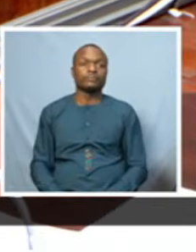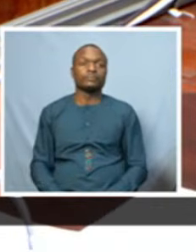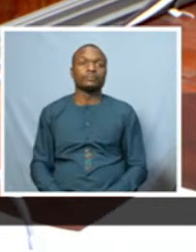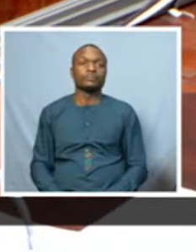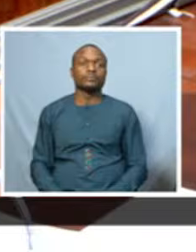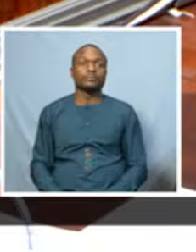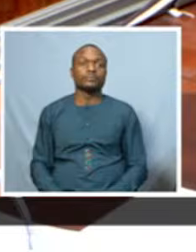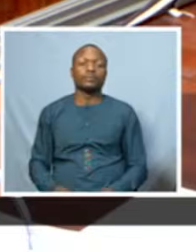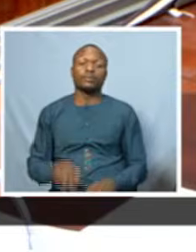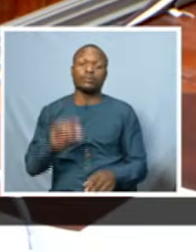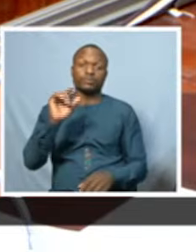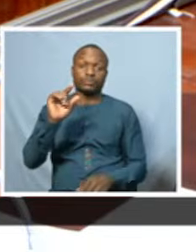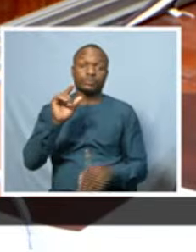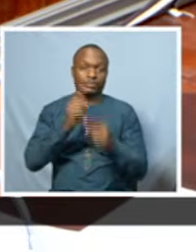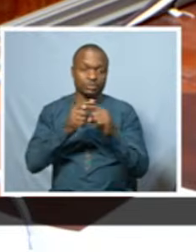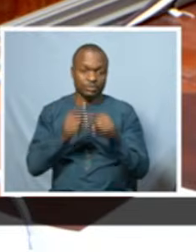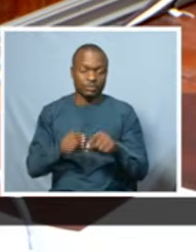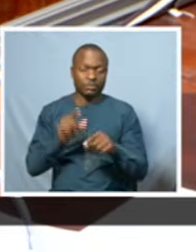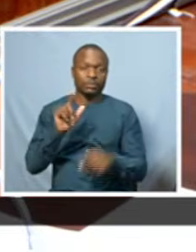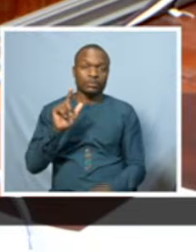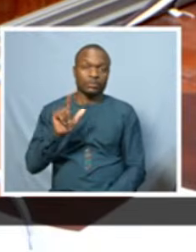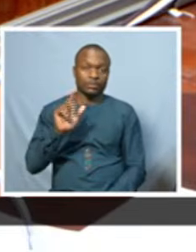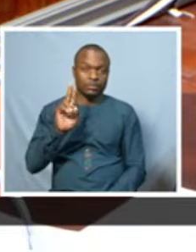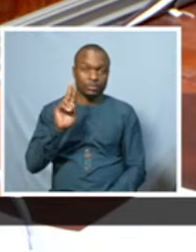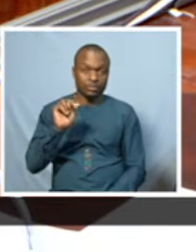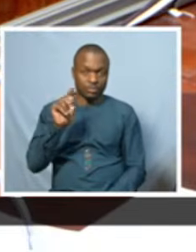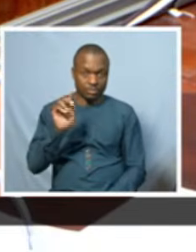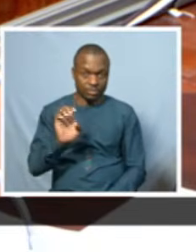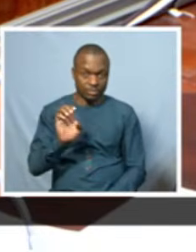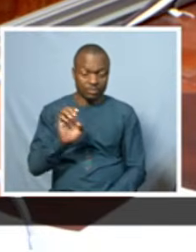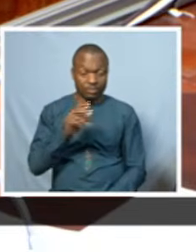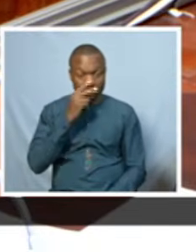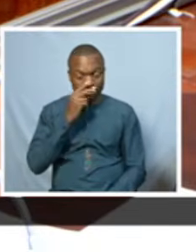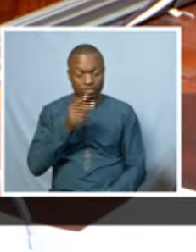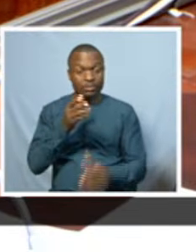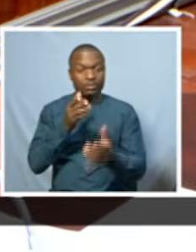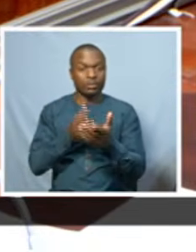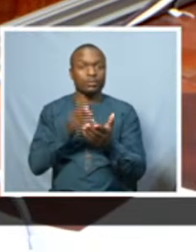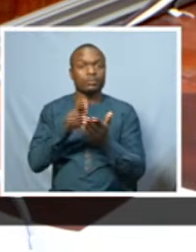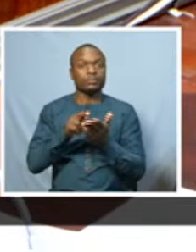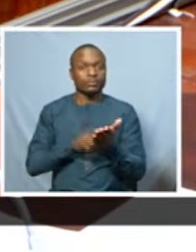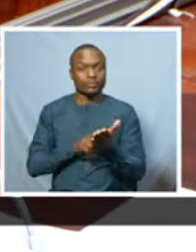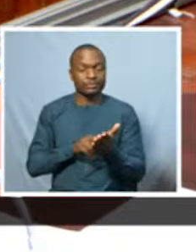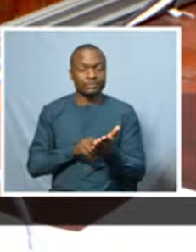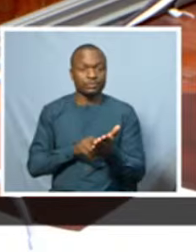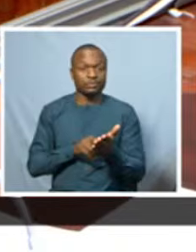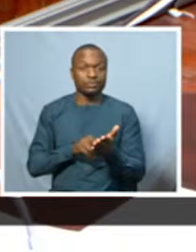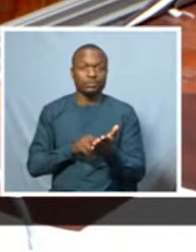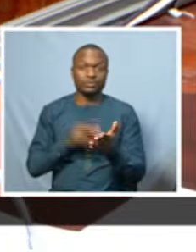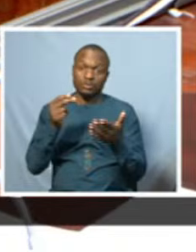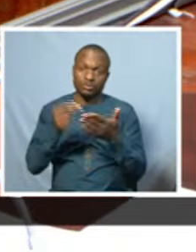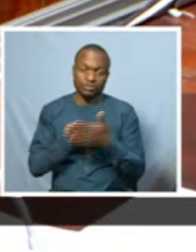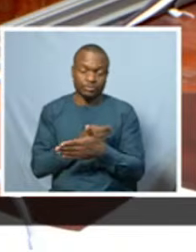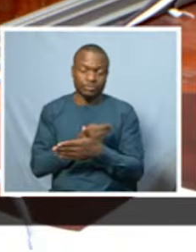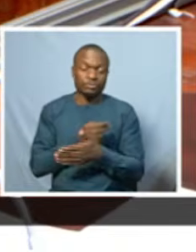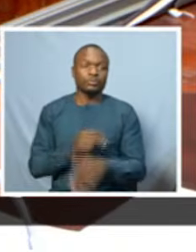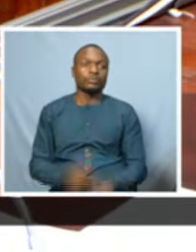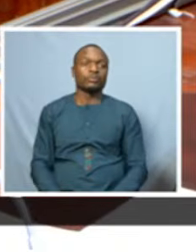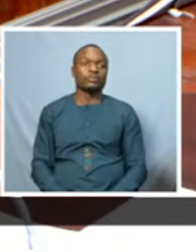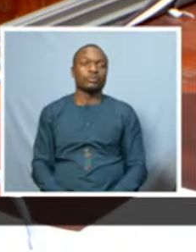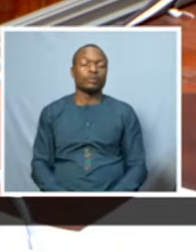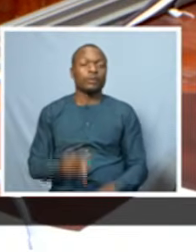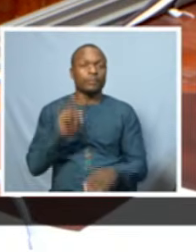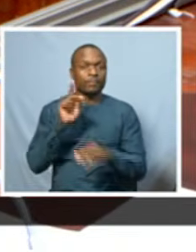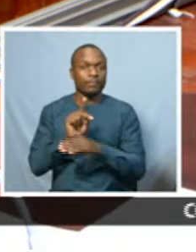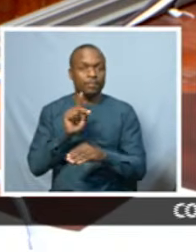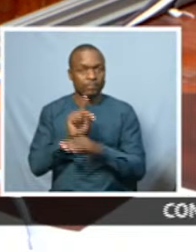basically very little is happening in LUNTE looking at this report. It's quite strange.